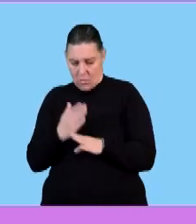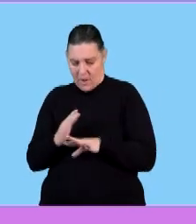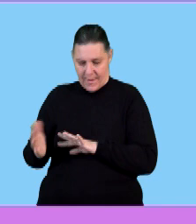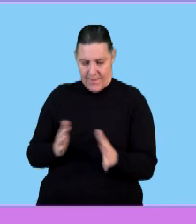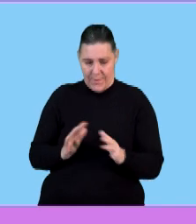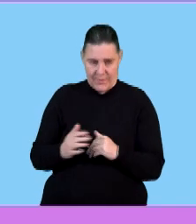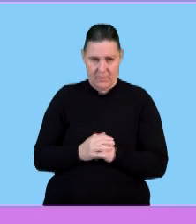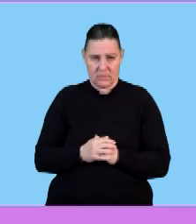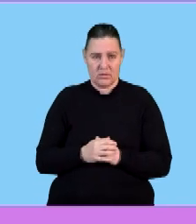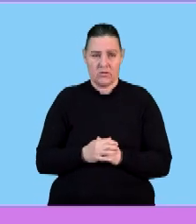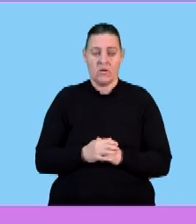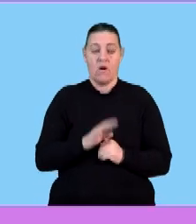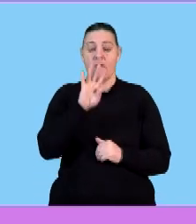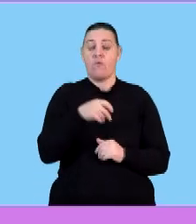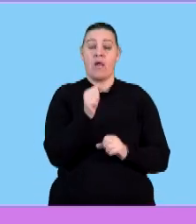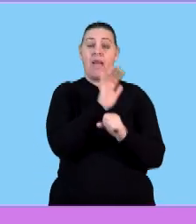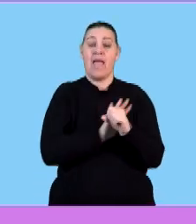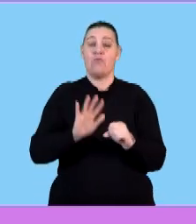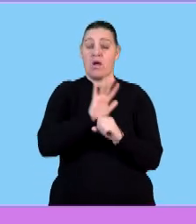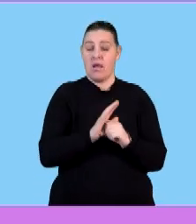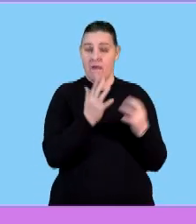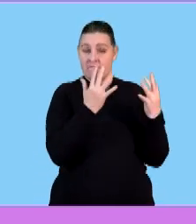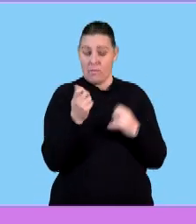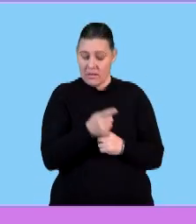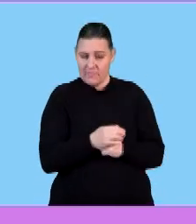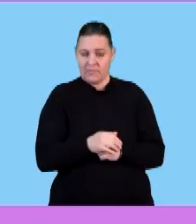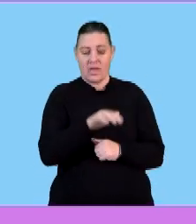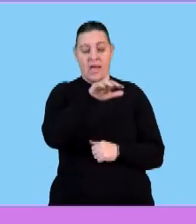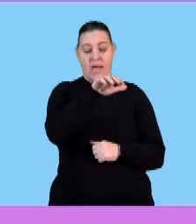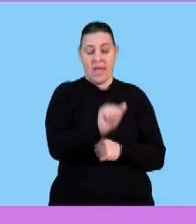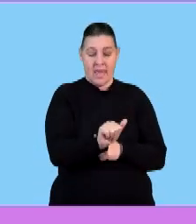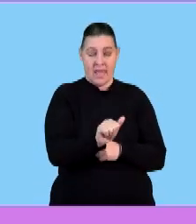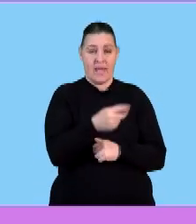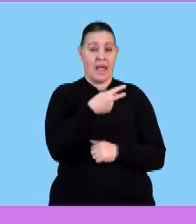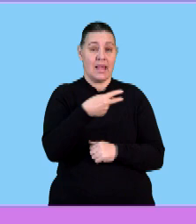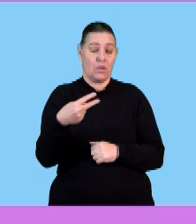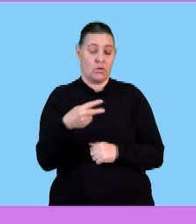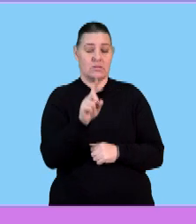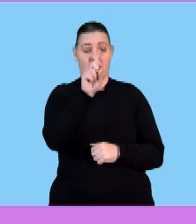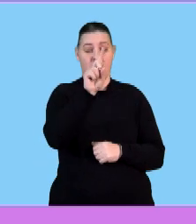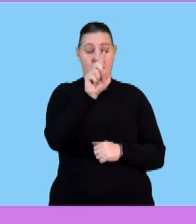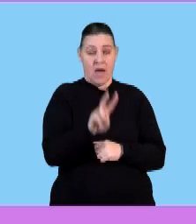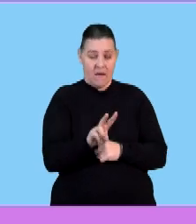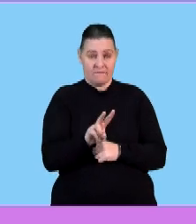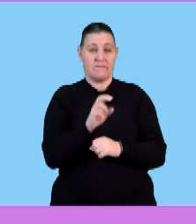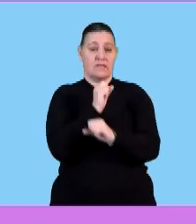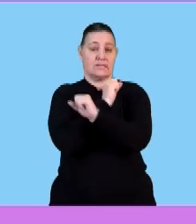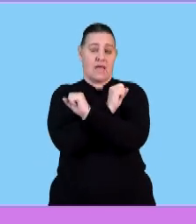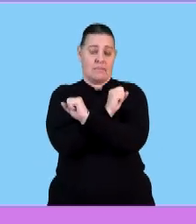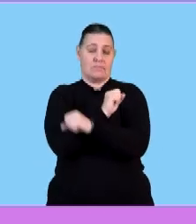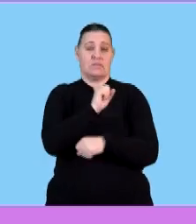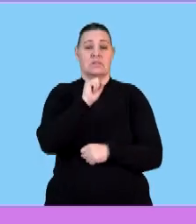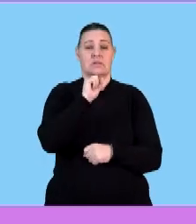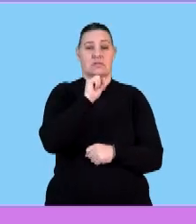work. First things first, what's the formula for the area, area of a triangle? Area